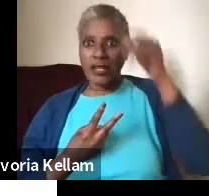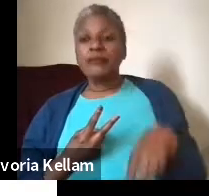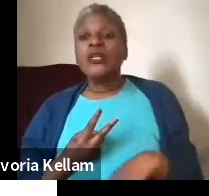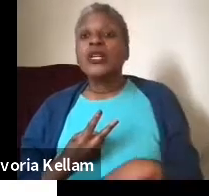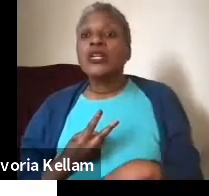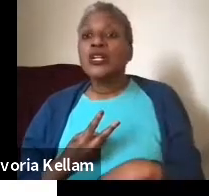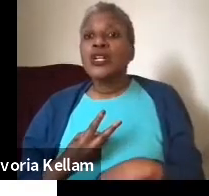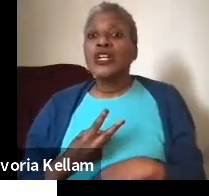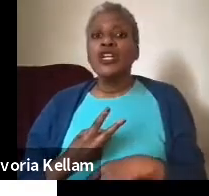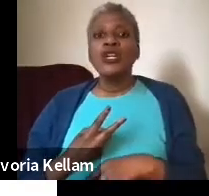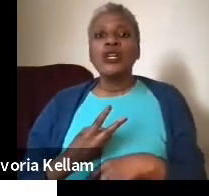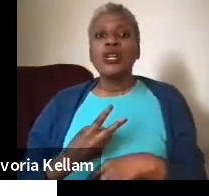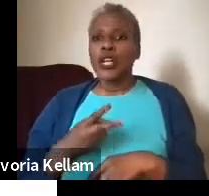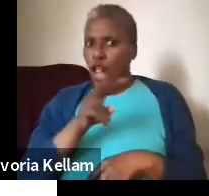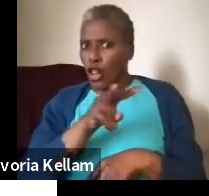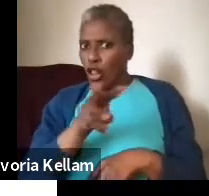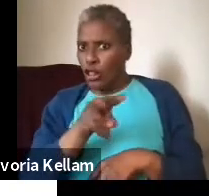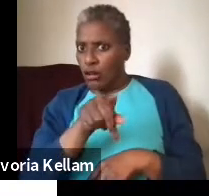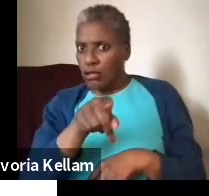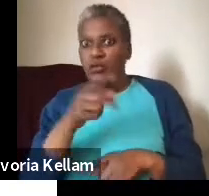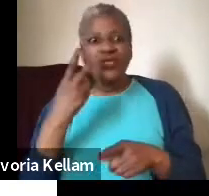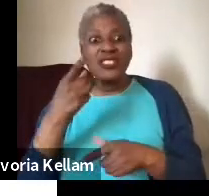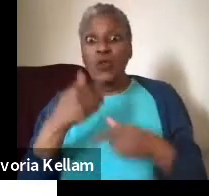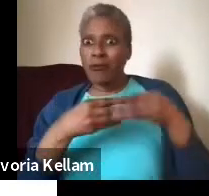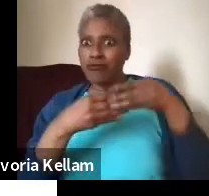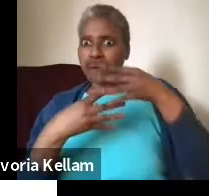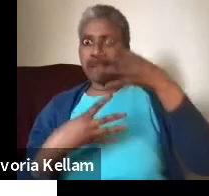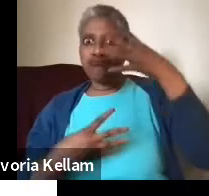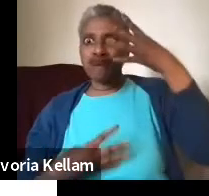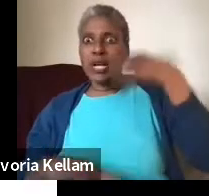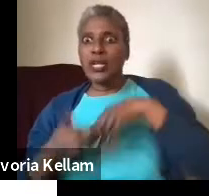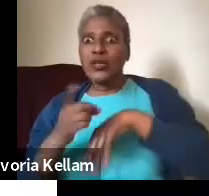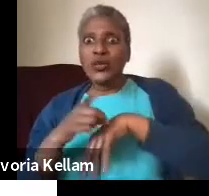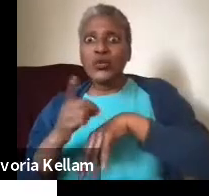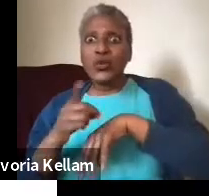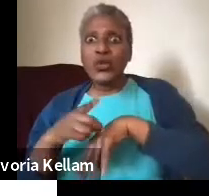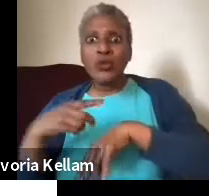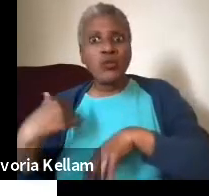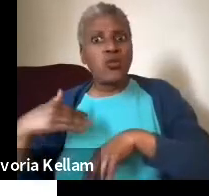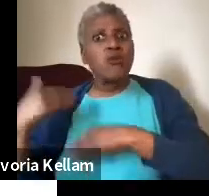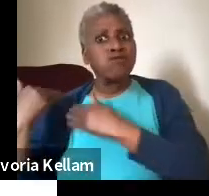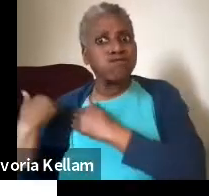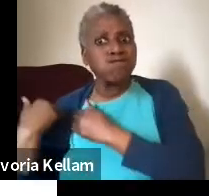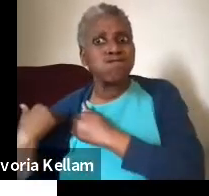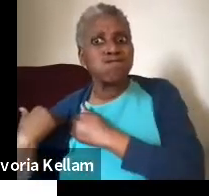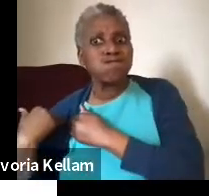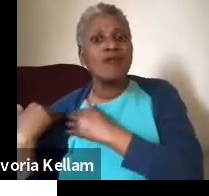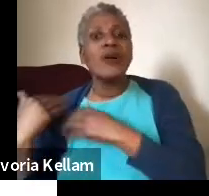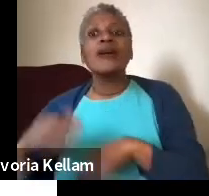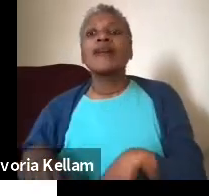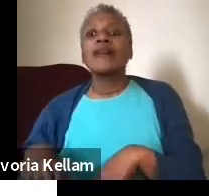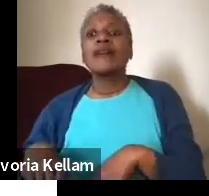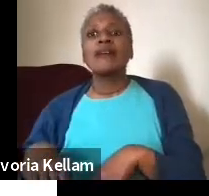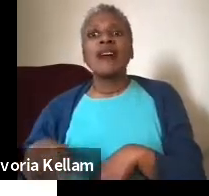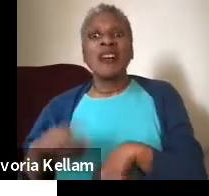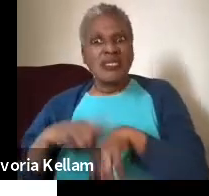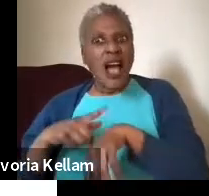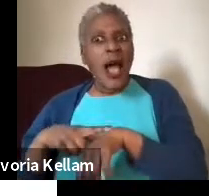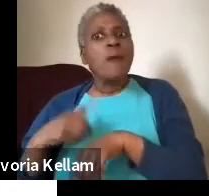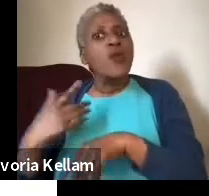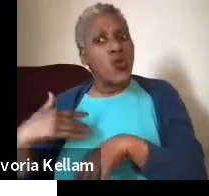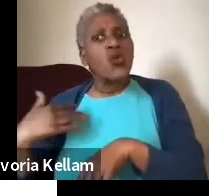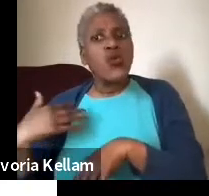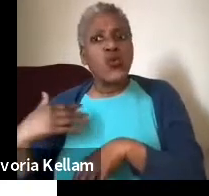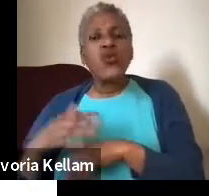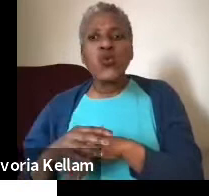on this slide about the many duties of the councils. But being a council member, it's a commitment of time outside of the 2